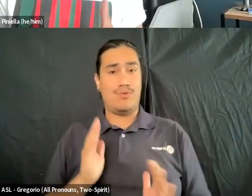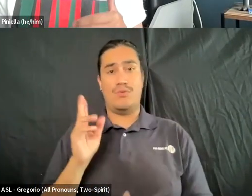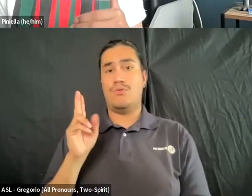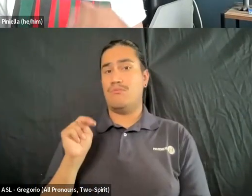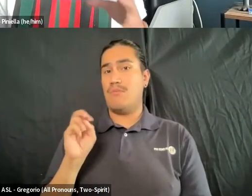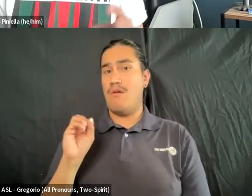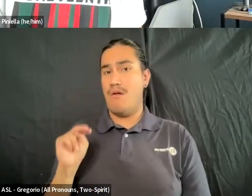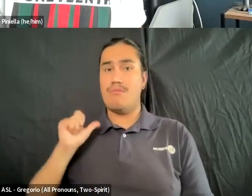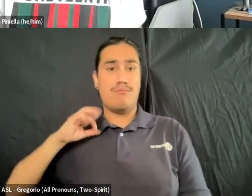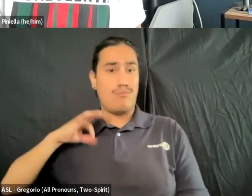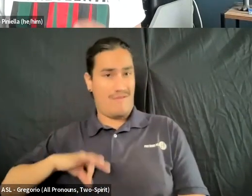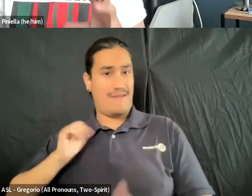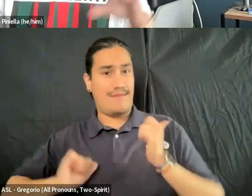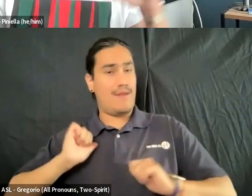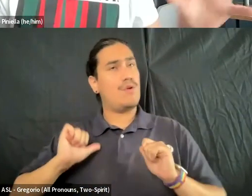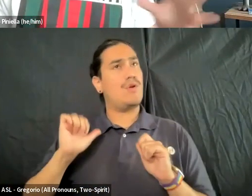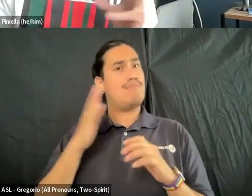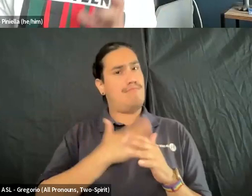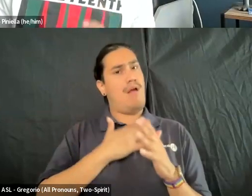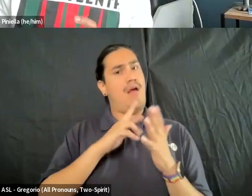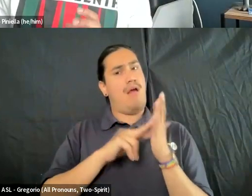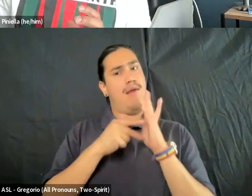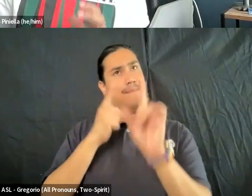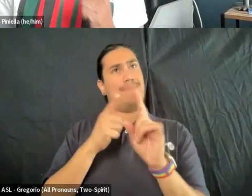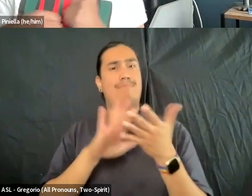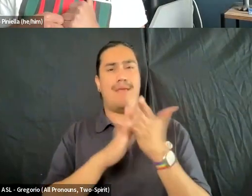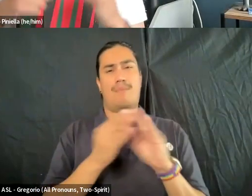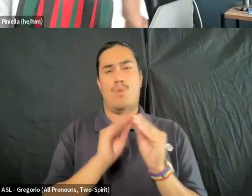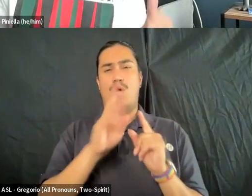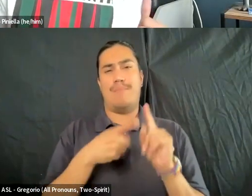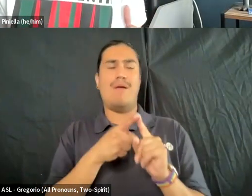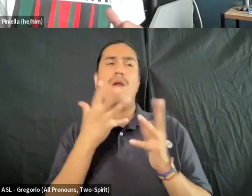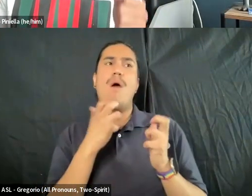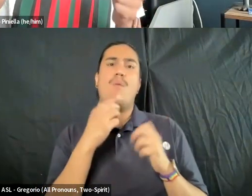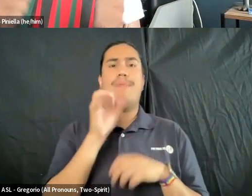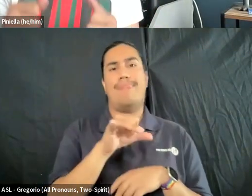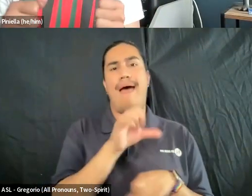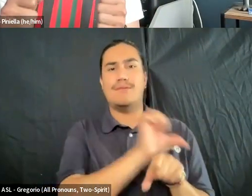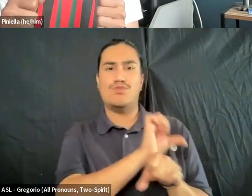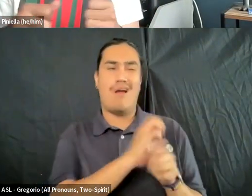that my intention became getting the next gig for myself, as opposed to the story I was telling